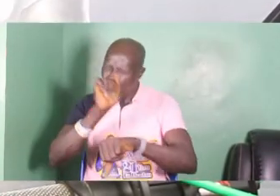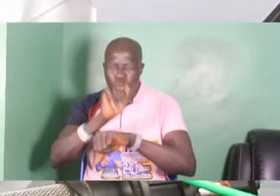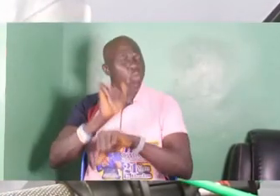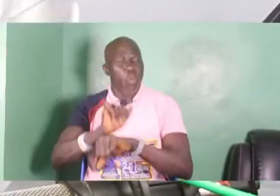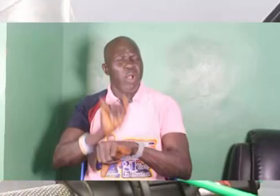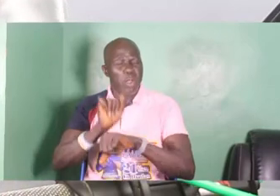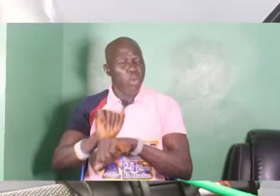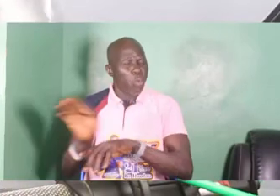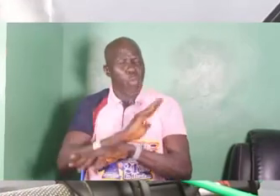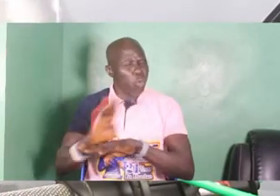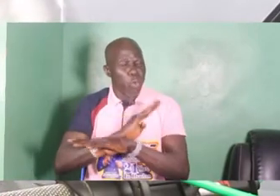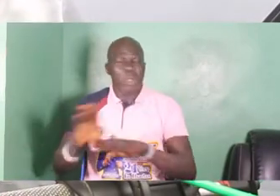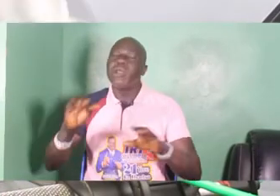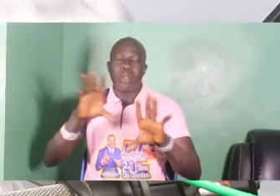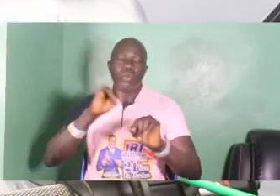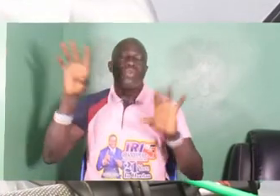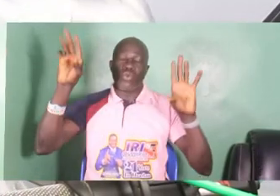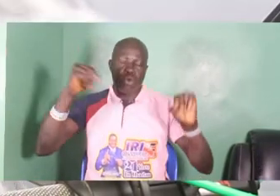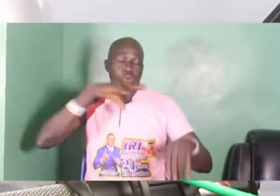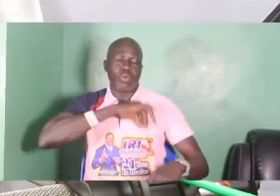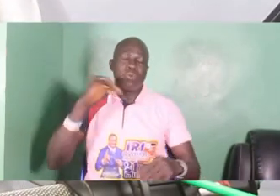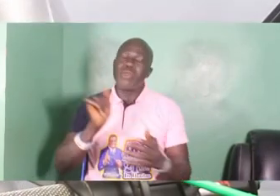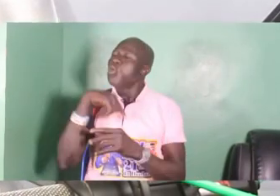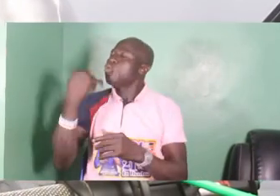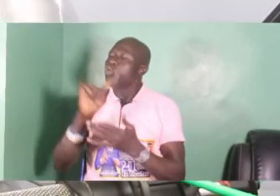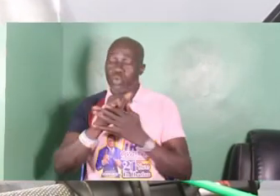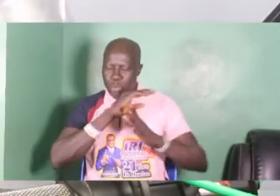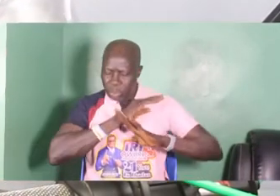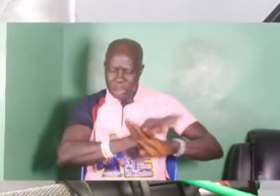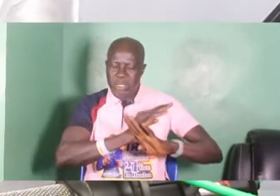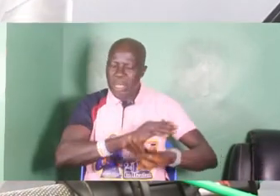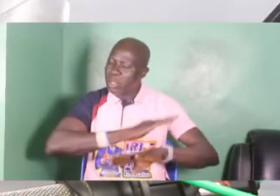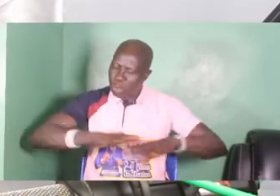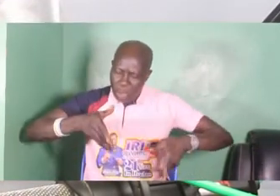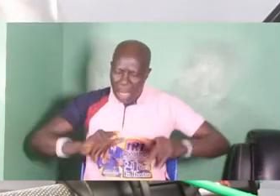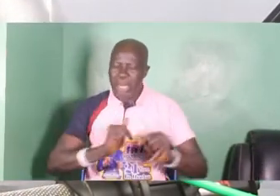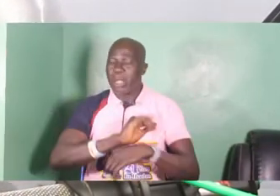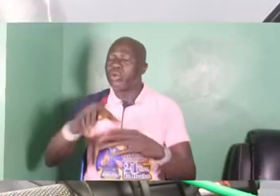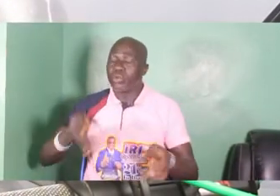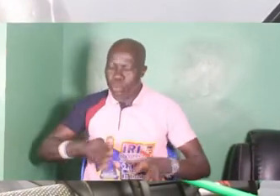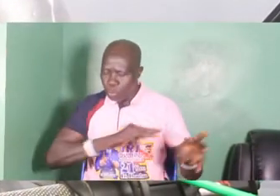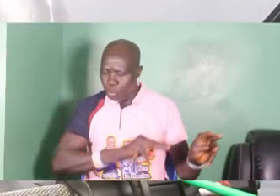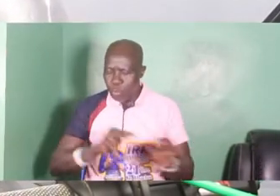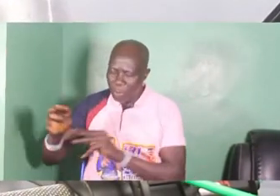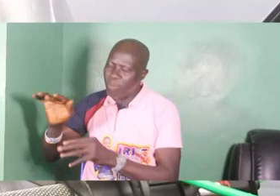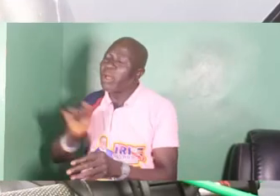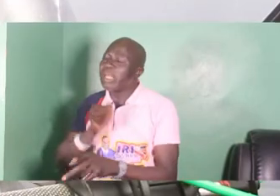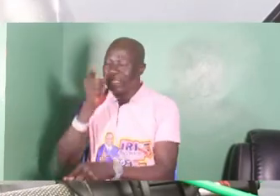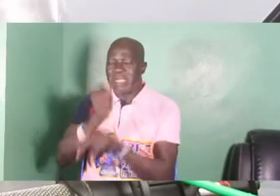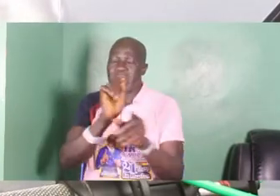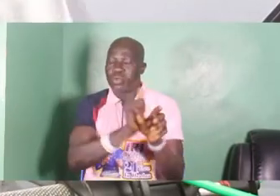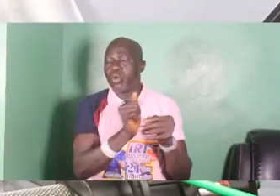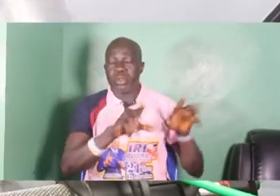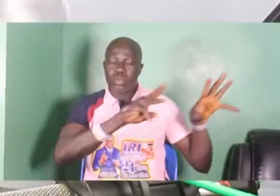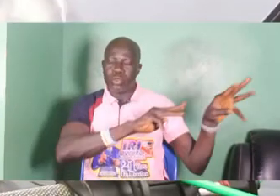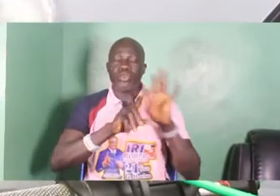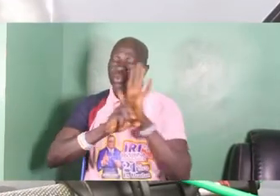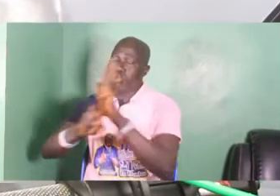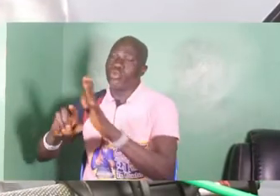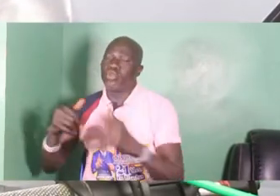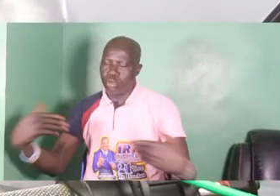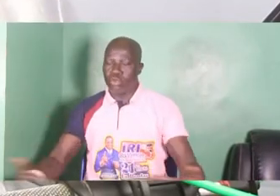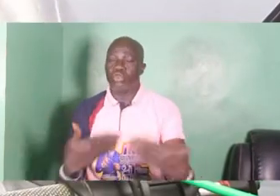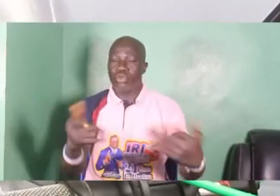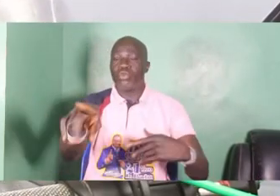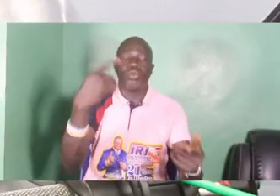Who is just laboring and there is no profit? Ta ni wọ́n dá dúró tí wọ́n jẹ́ lọ. Who has been stagnated not to move? Wọ́n máa fi bàbá yẹn lọ lónìí. I introduce that